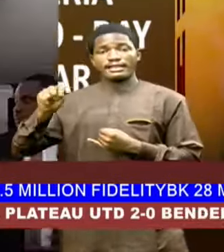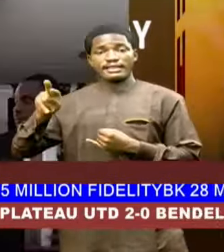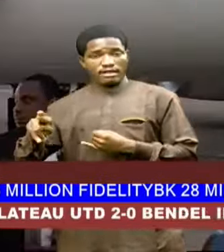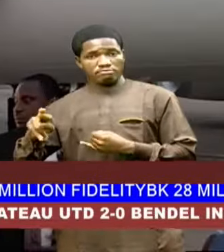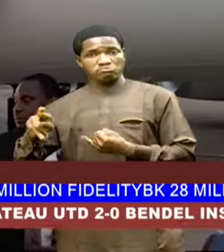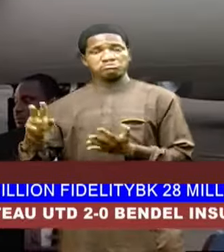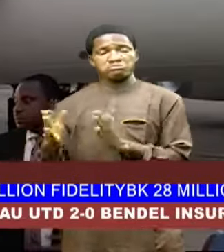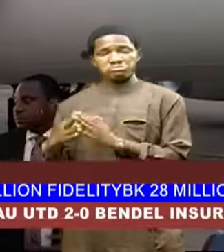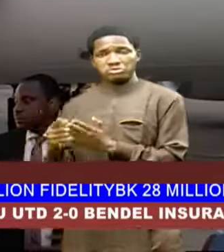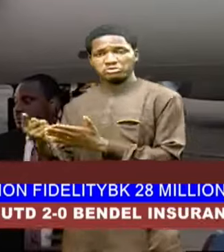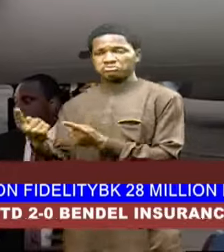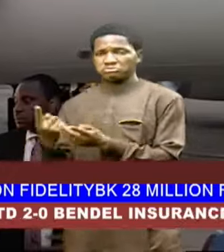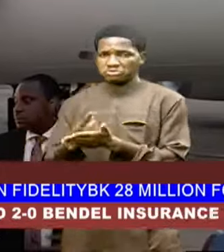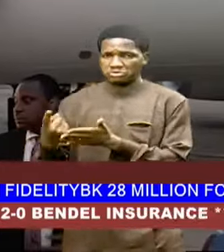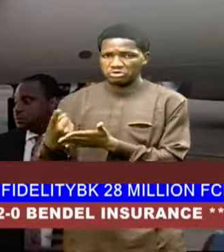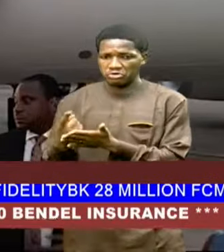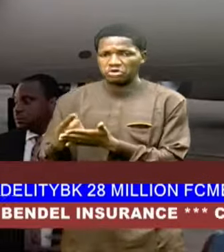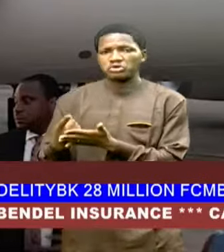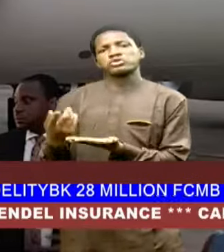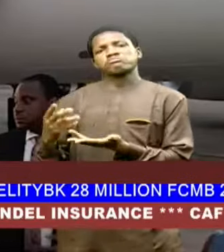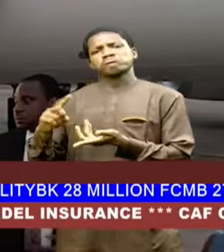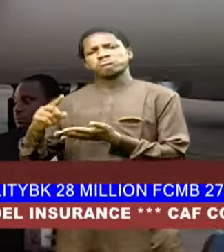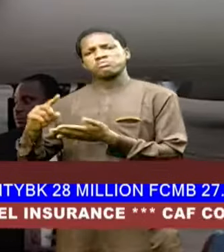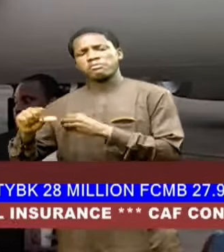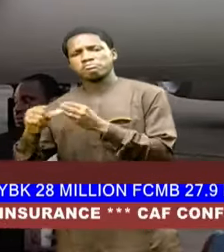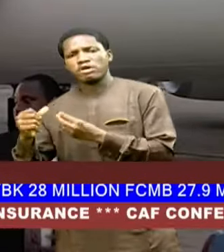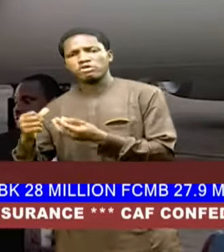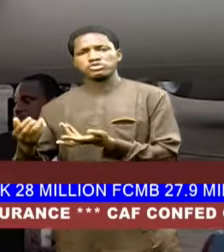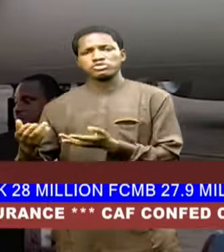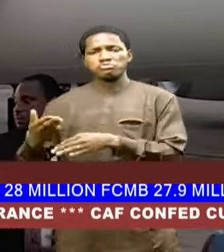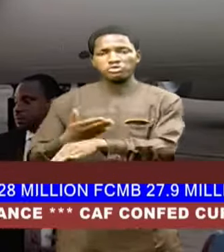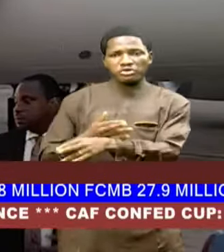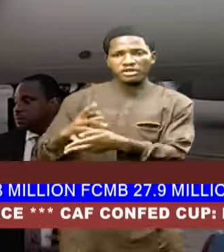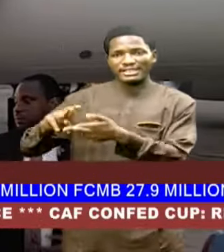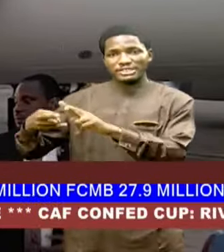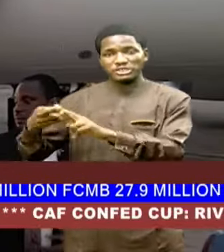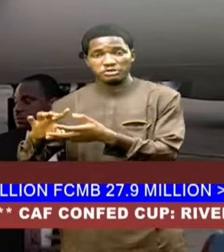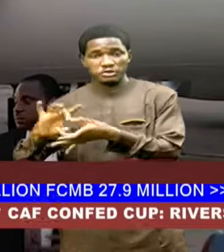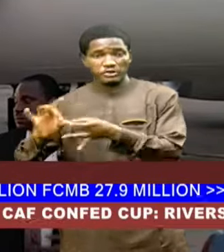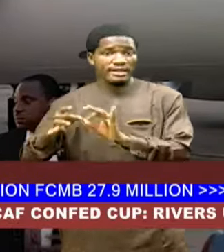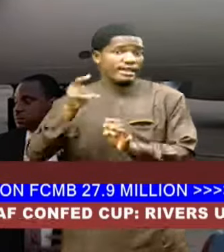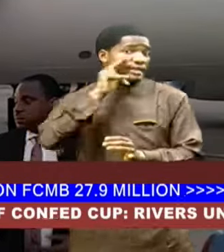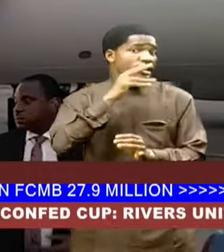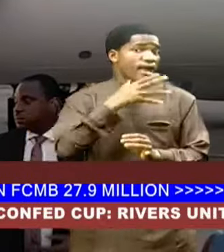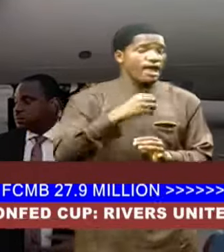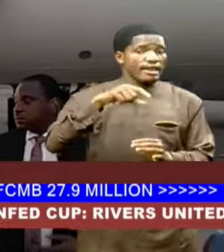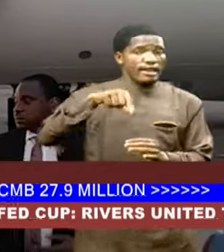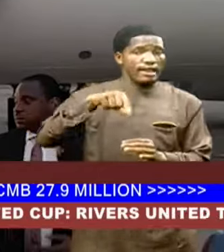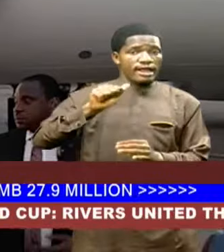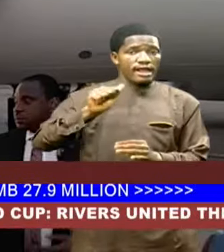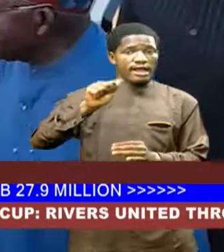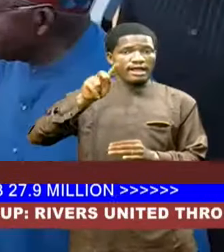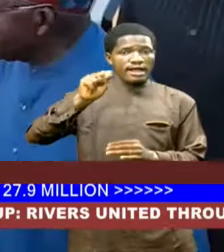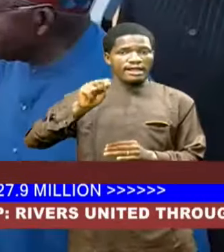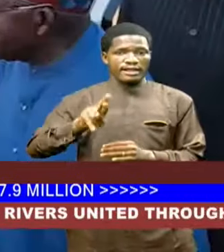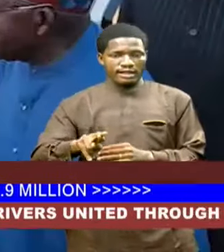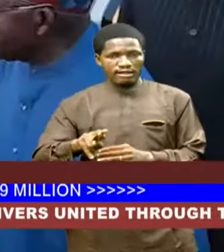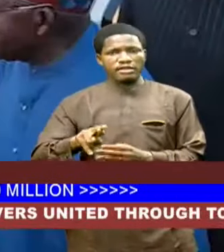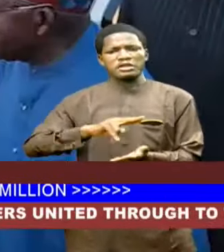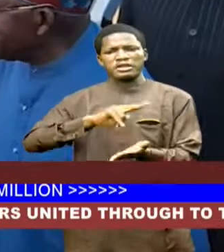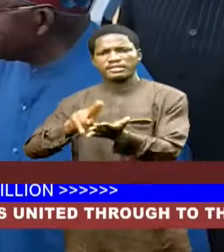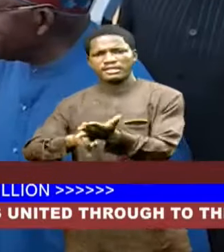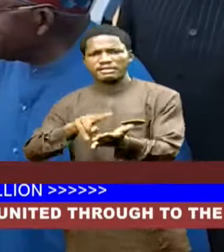bilateral talks to strengthen relations between Nigeria and Qatar. Both leaders with the signing of seven agreements on various areas